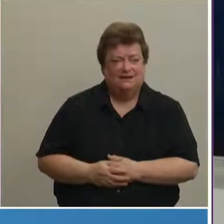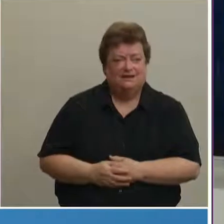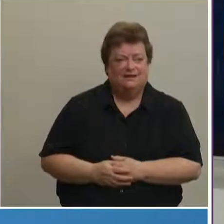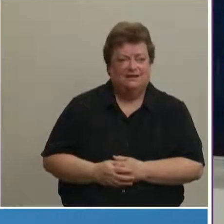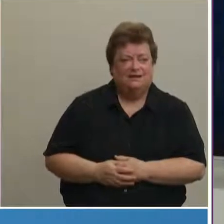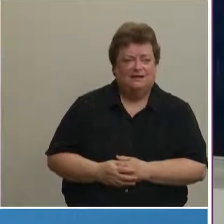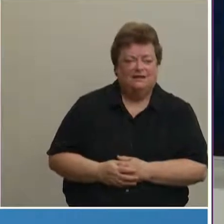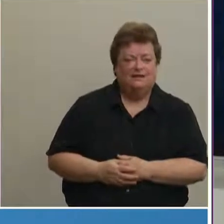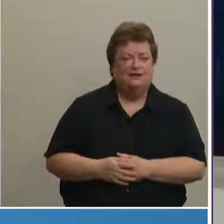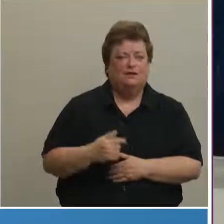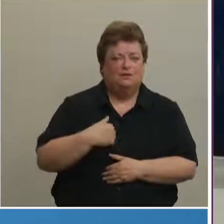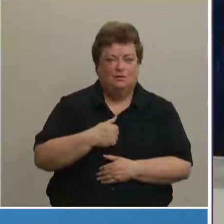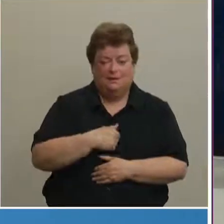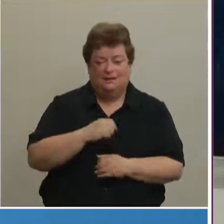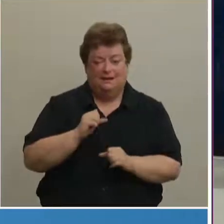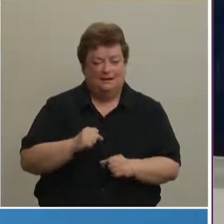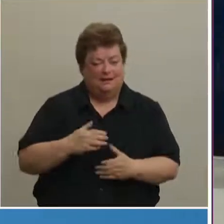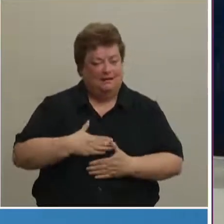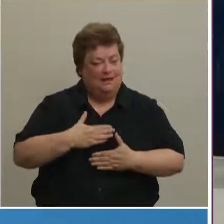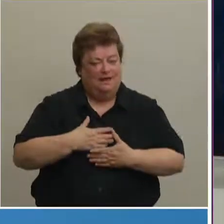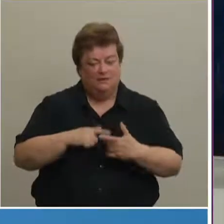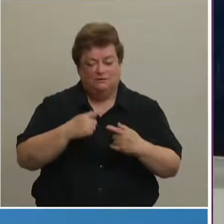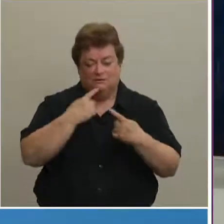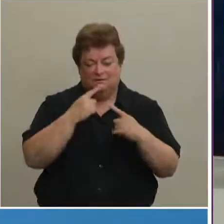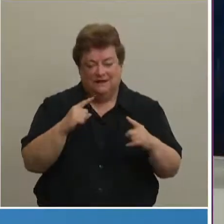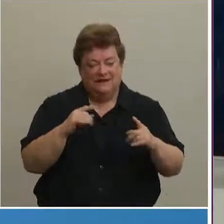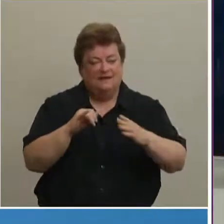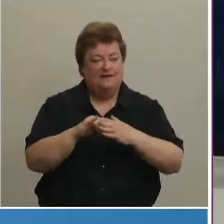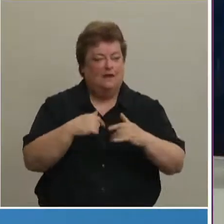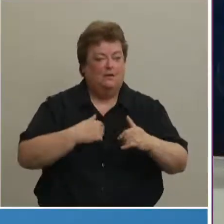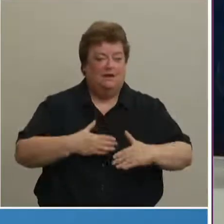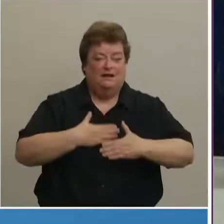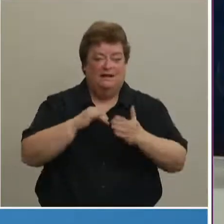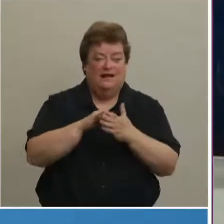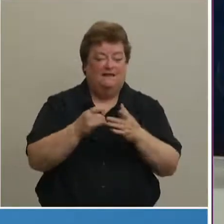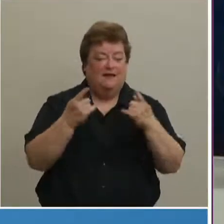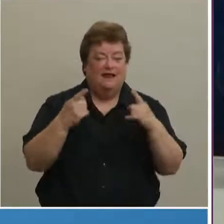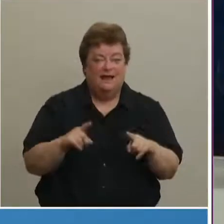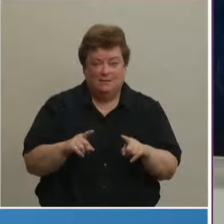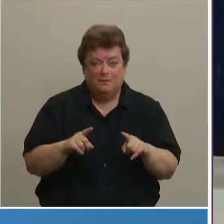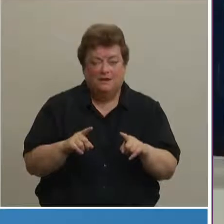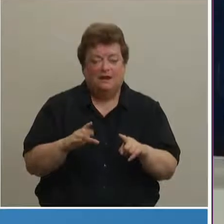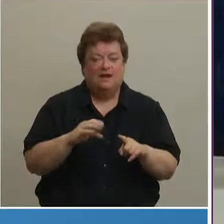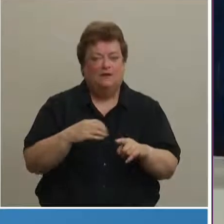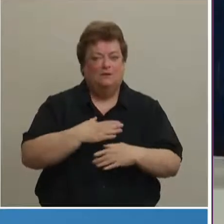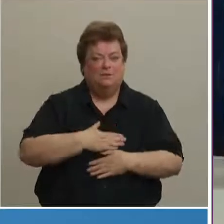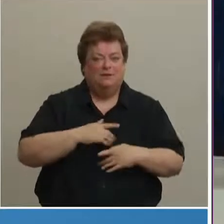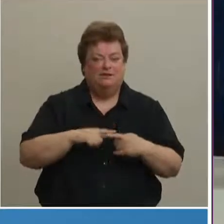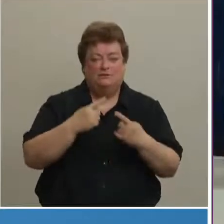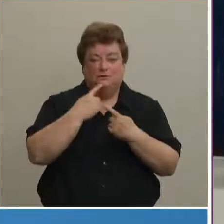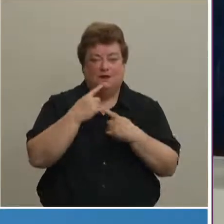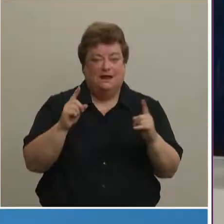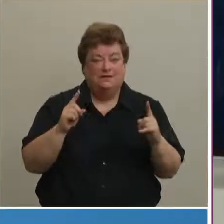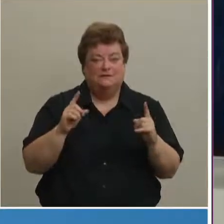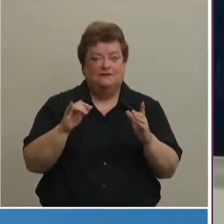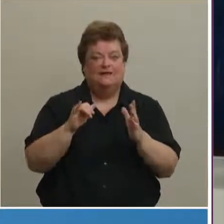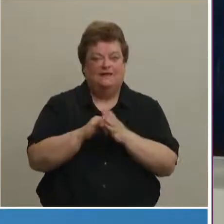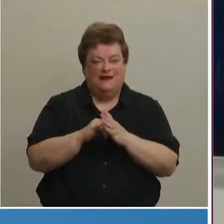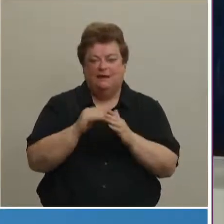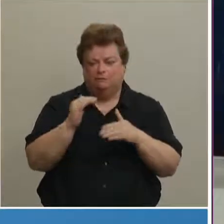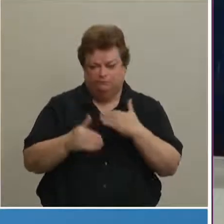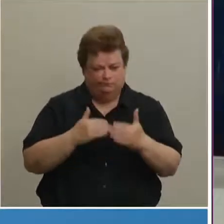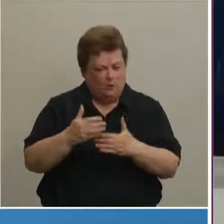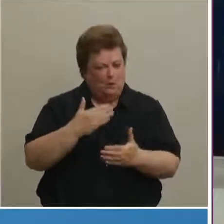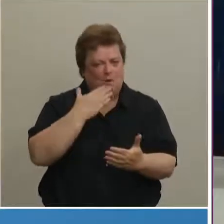have to firmly say that we are glad it could happen, and we are pleased to announce that it went